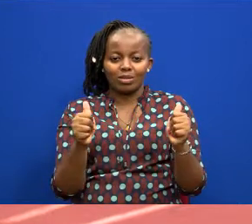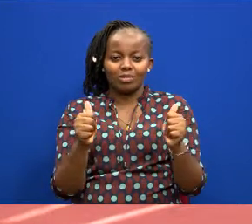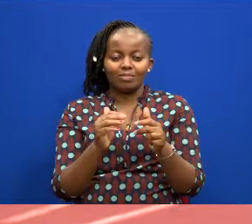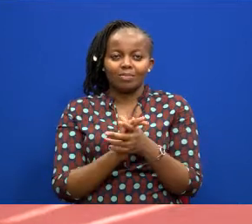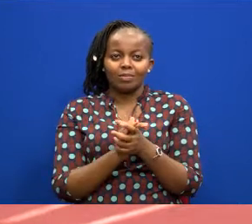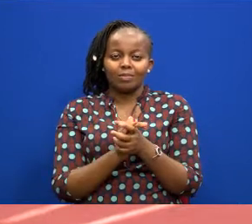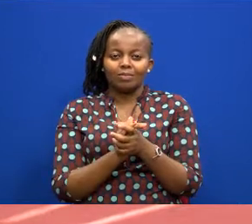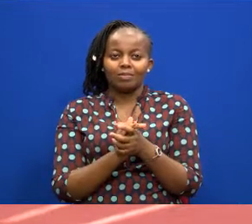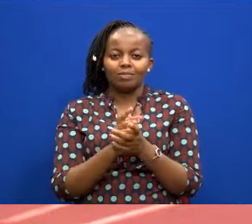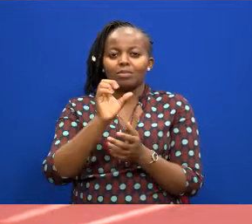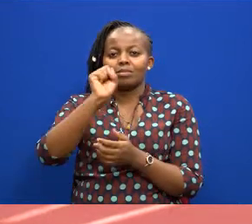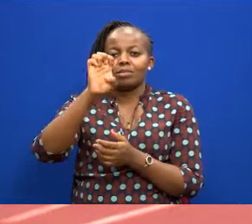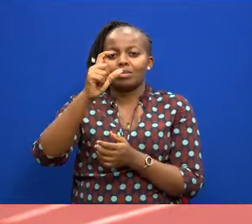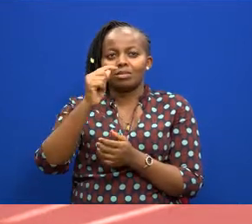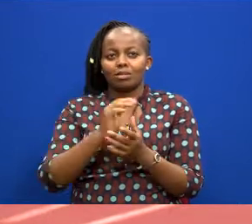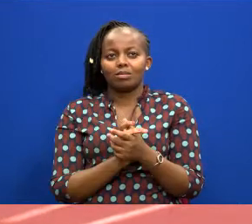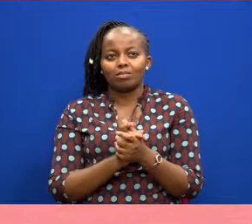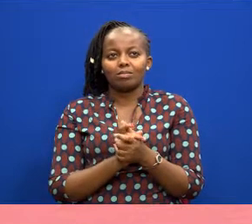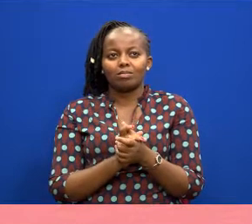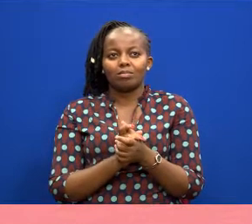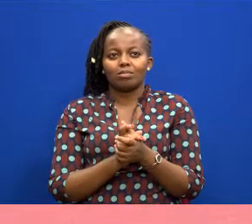Correct. Set.